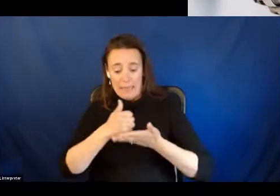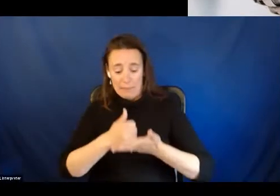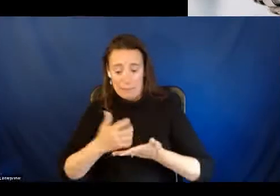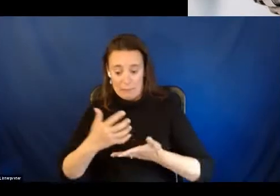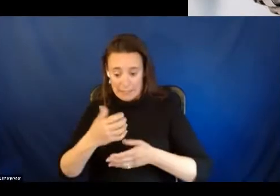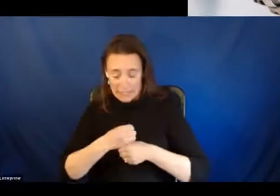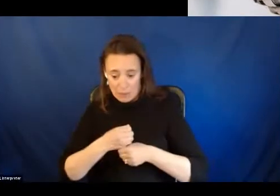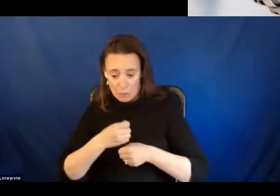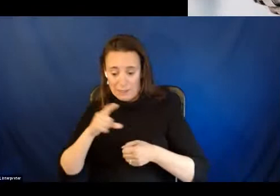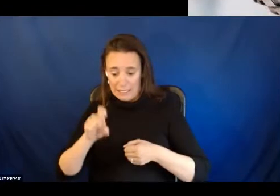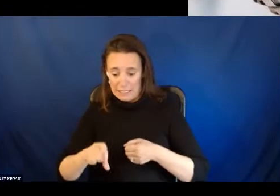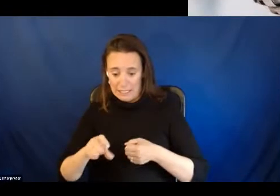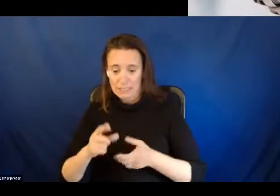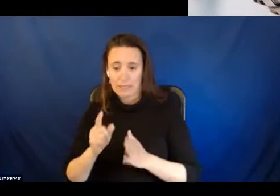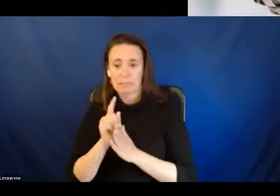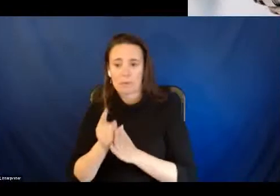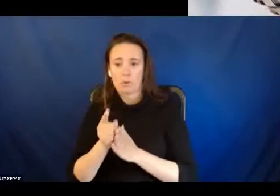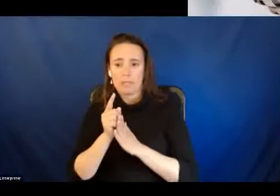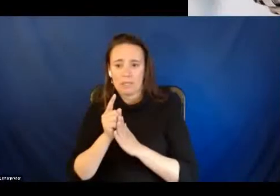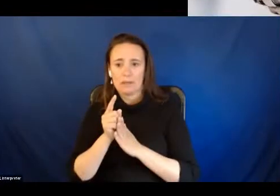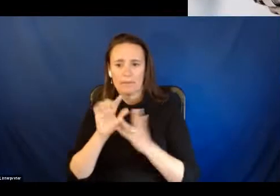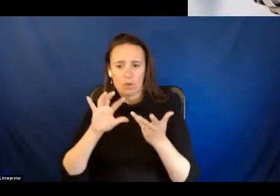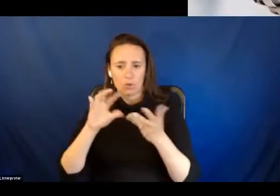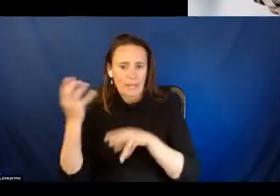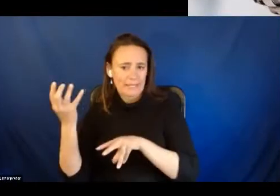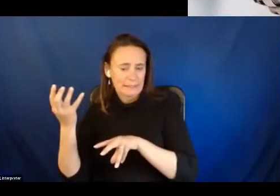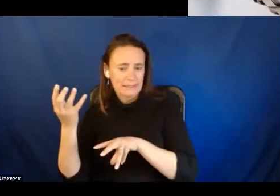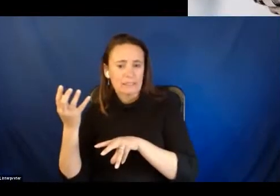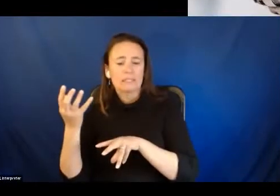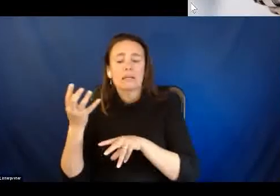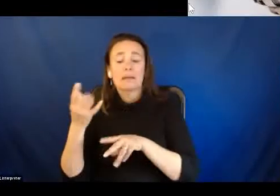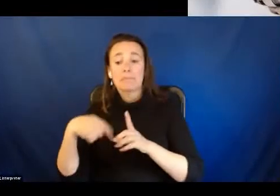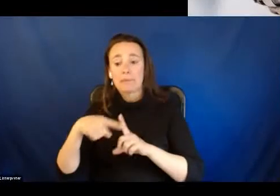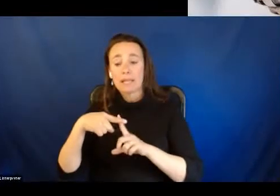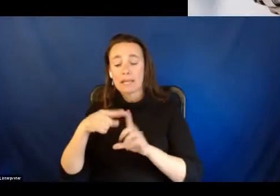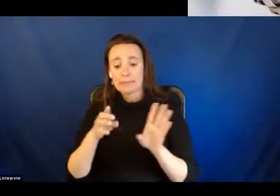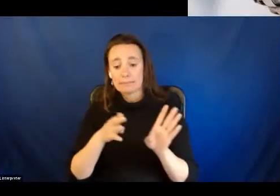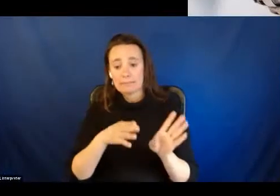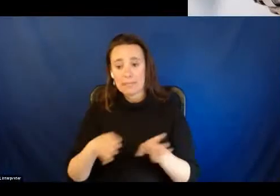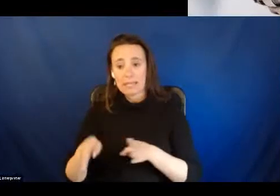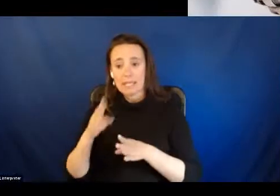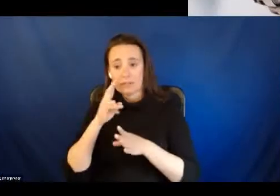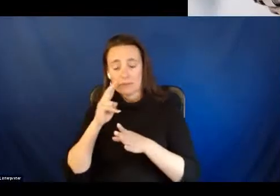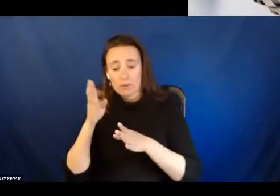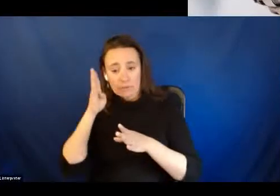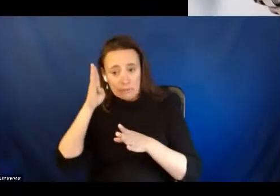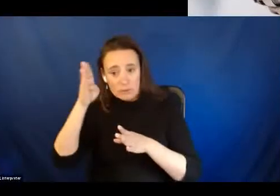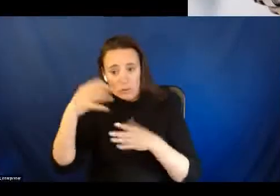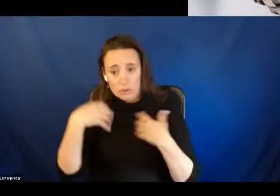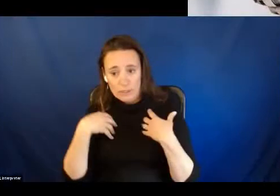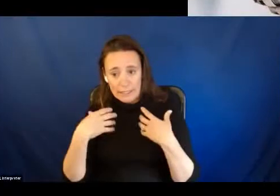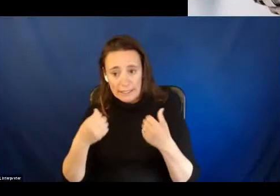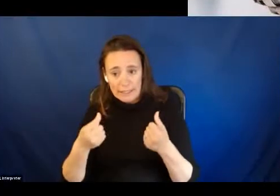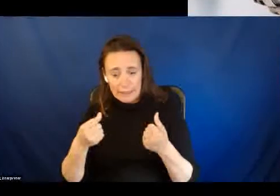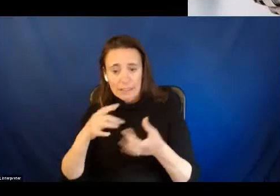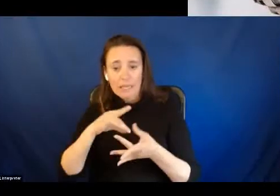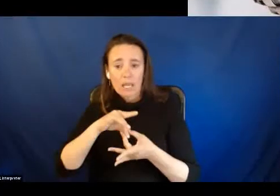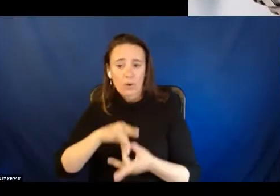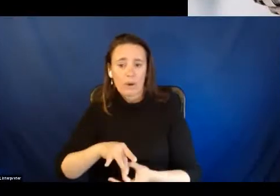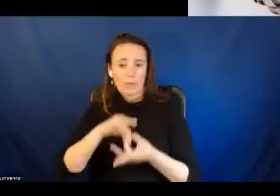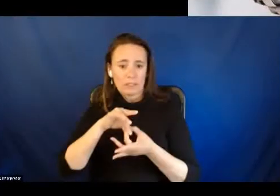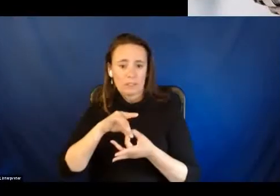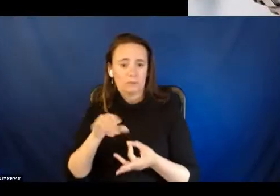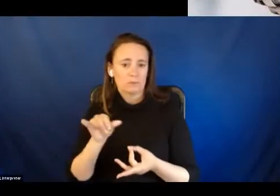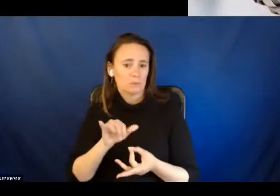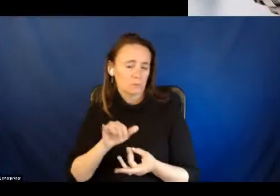of crisis, but it also includes plans for long-term healing and grounding as well. Safety plans